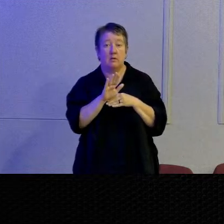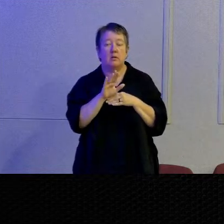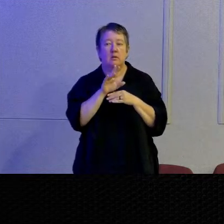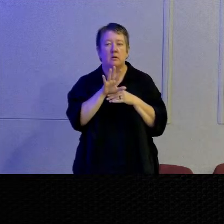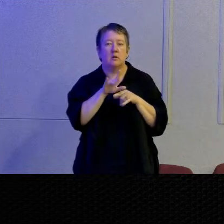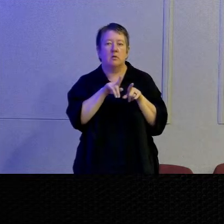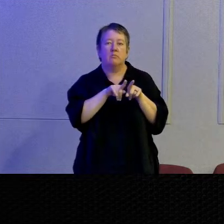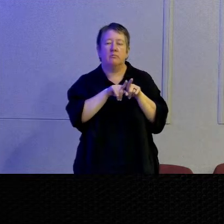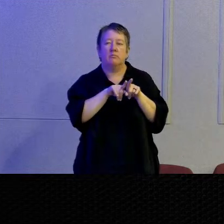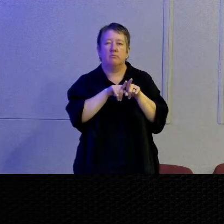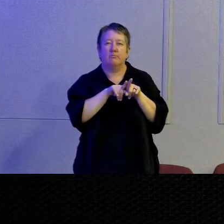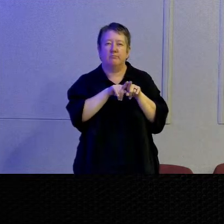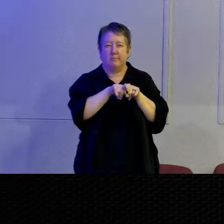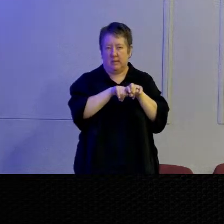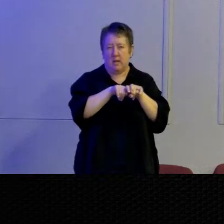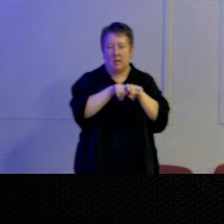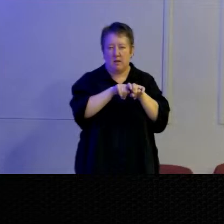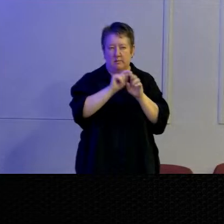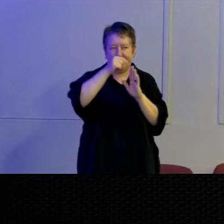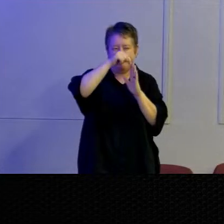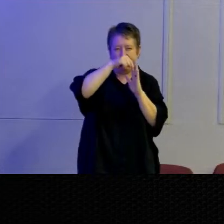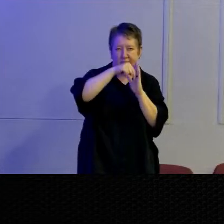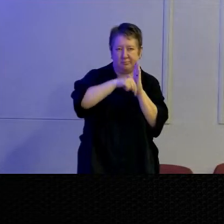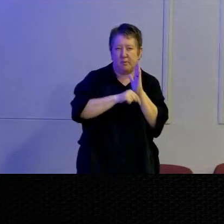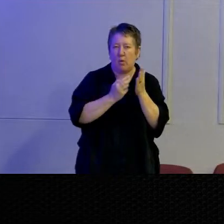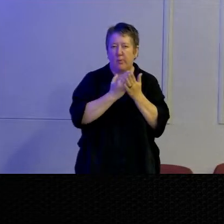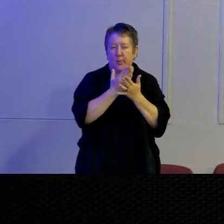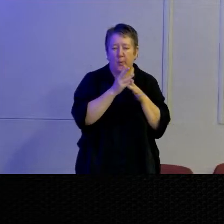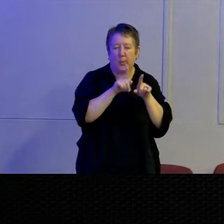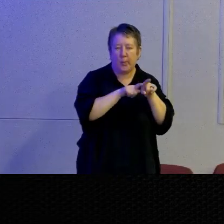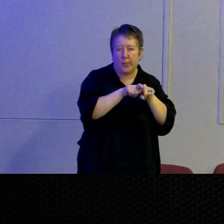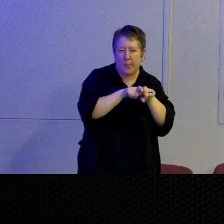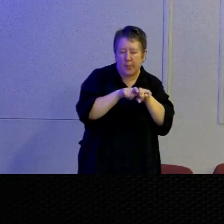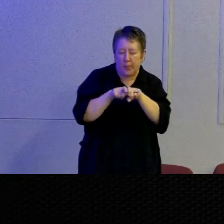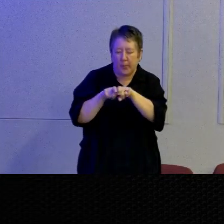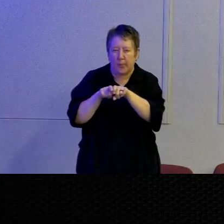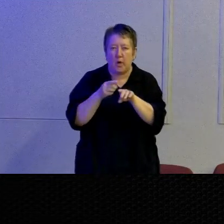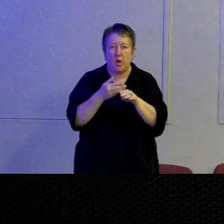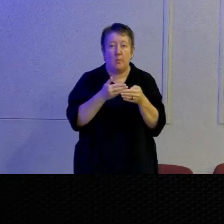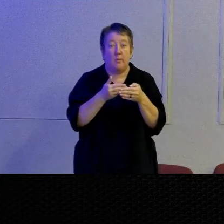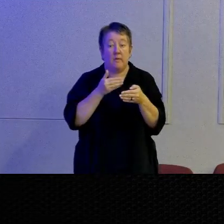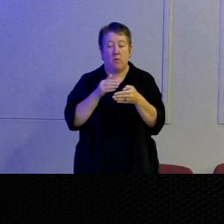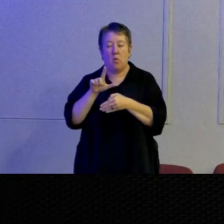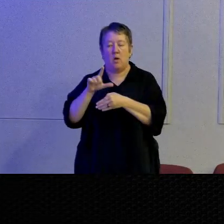tested very thoroughly by experiments before the LHC got started.